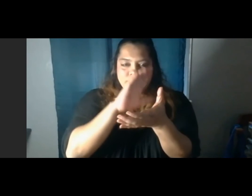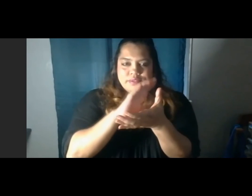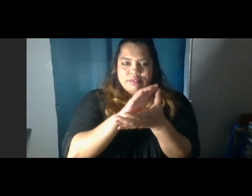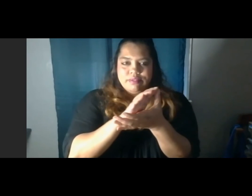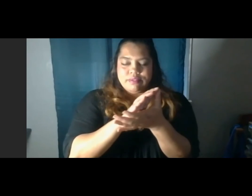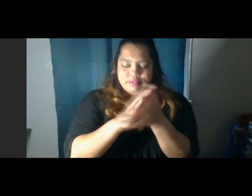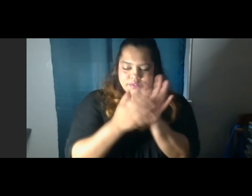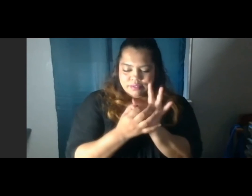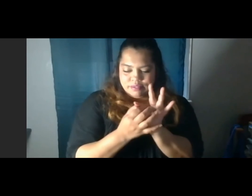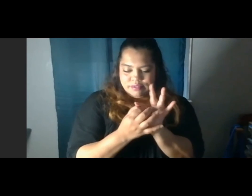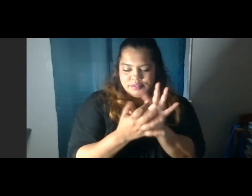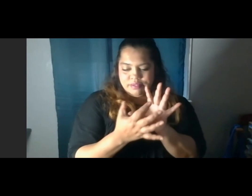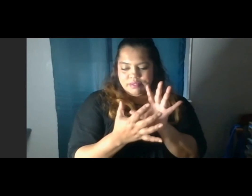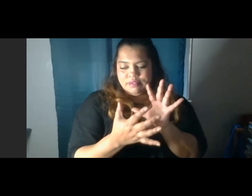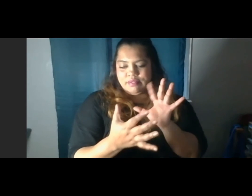let go.